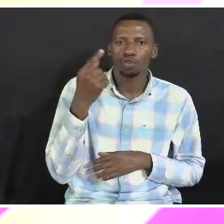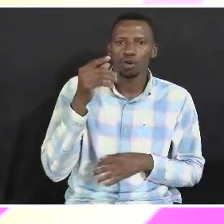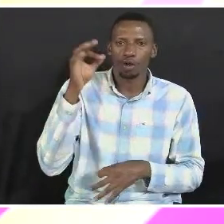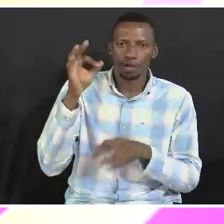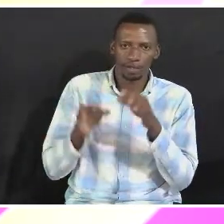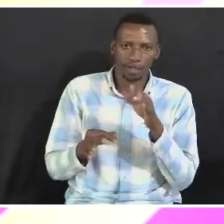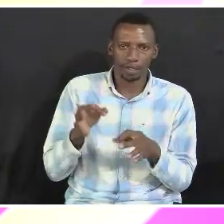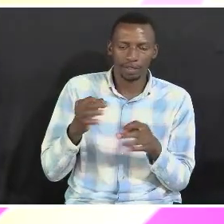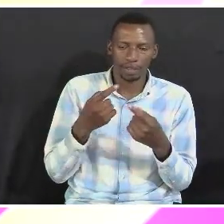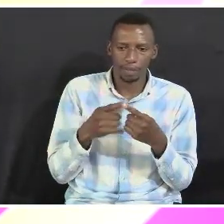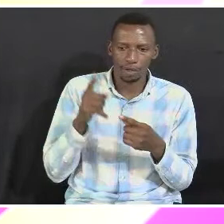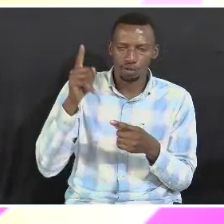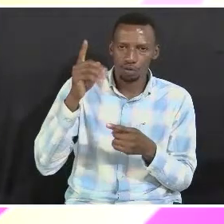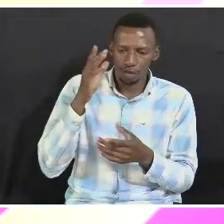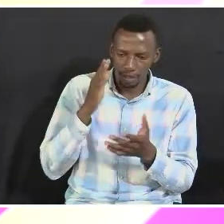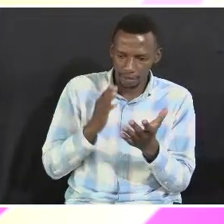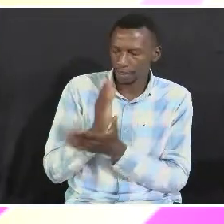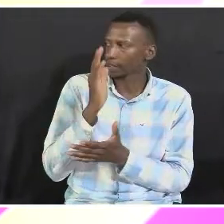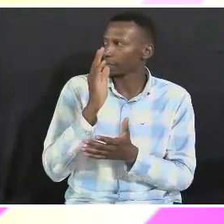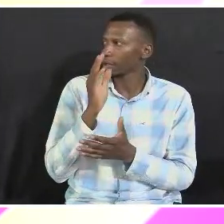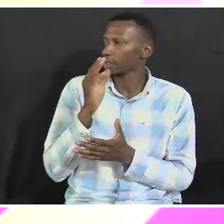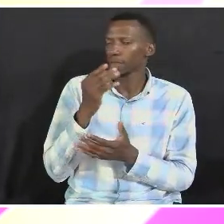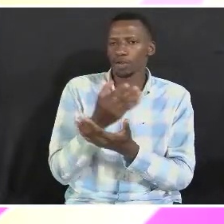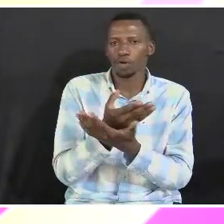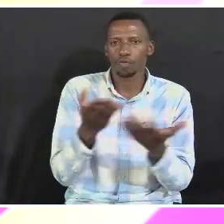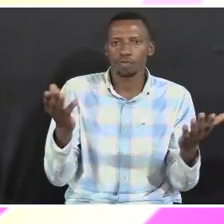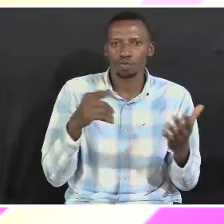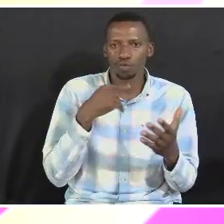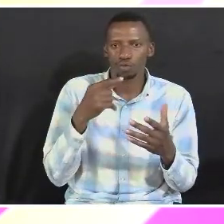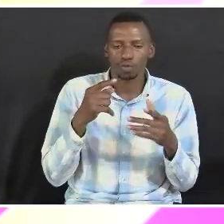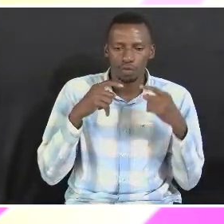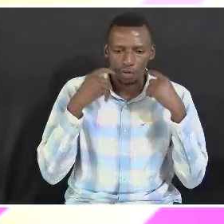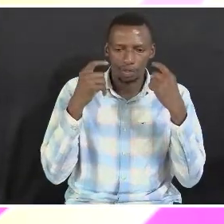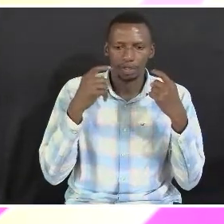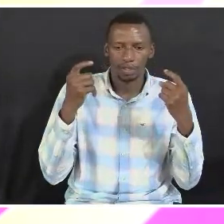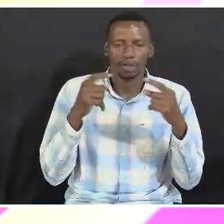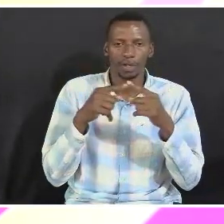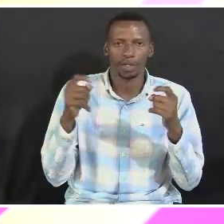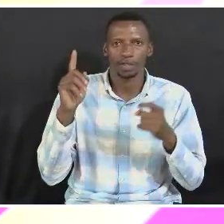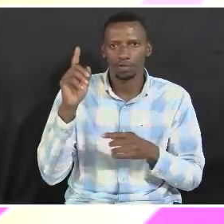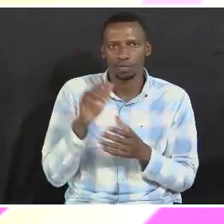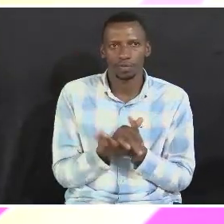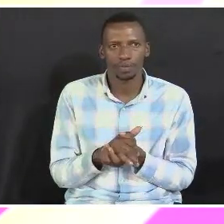also the justifier of those who have sinned against you.